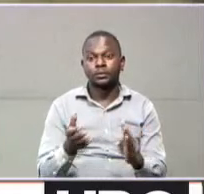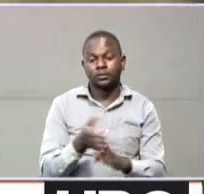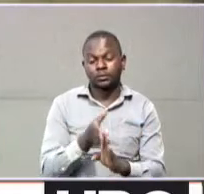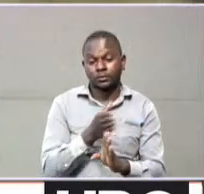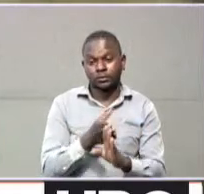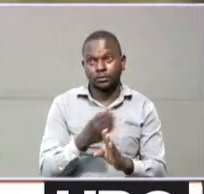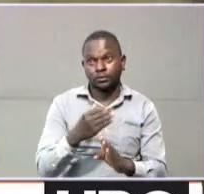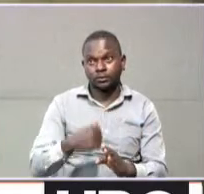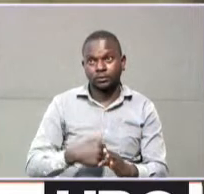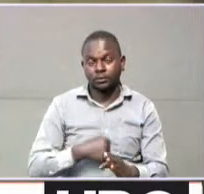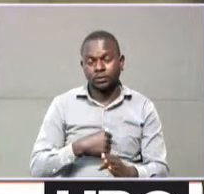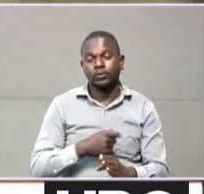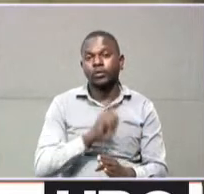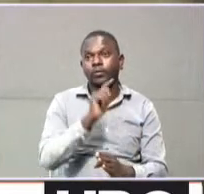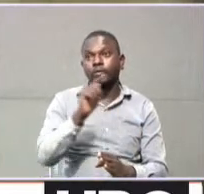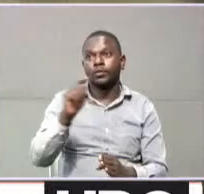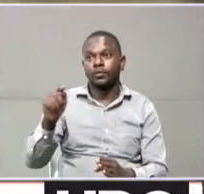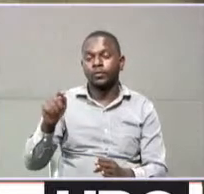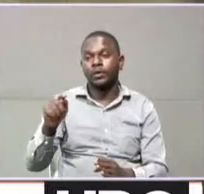to the consequences